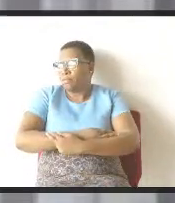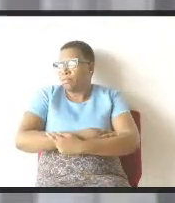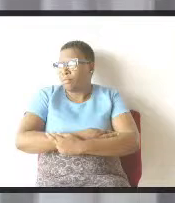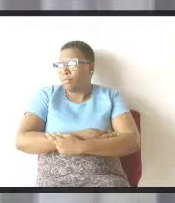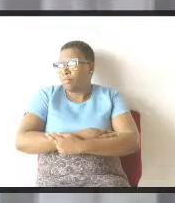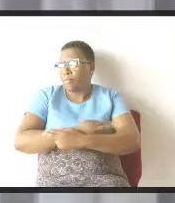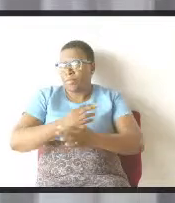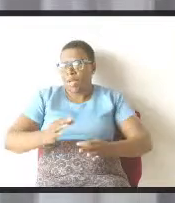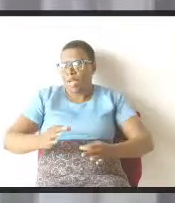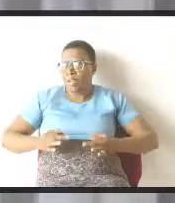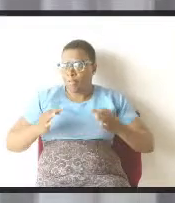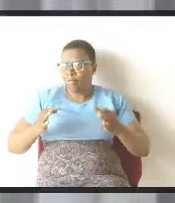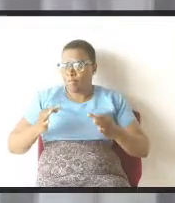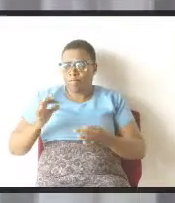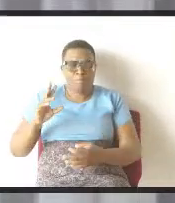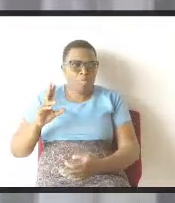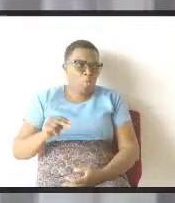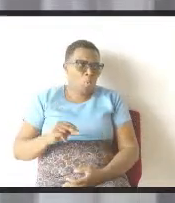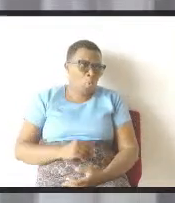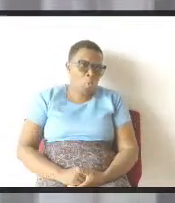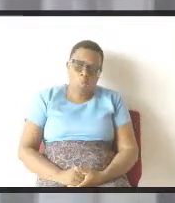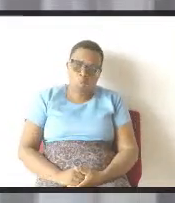lifestyle.